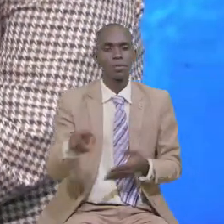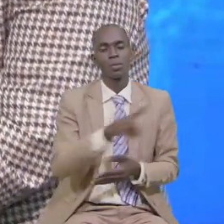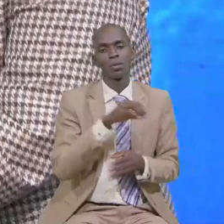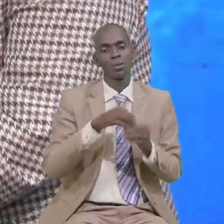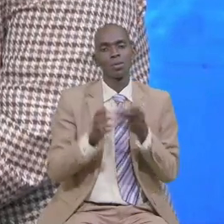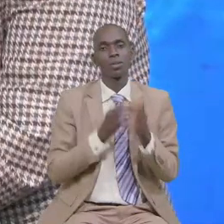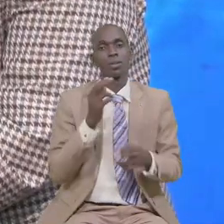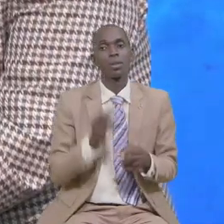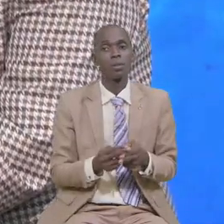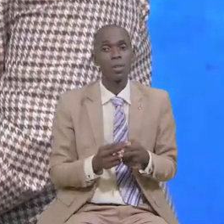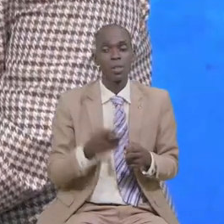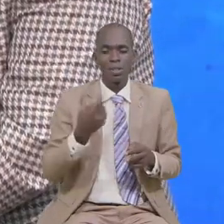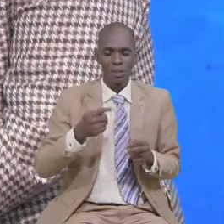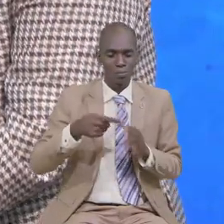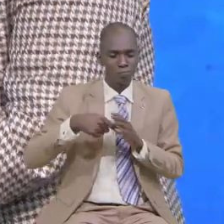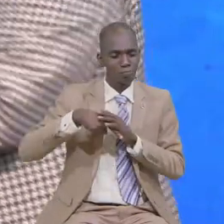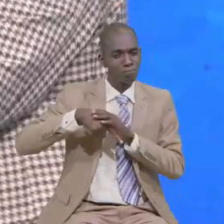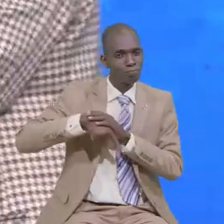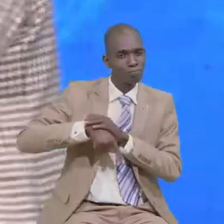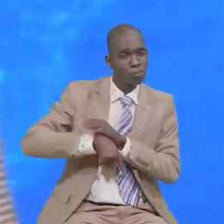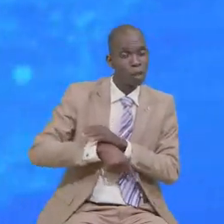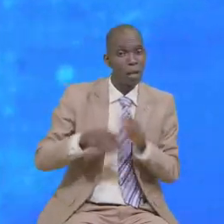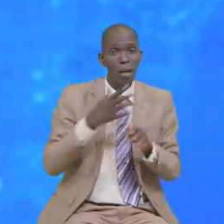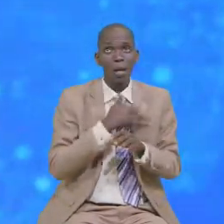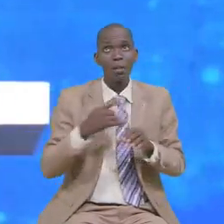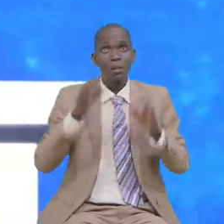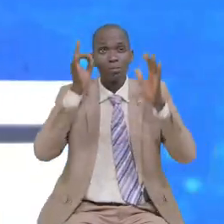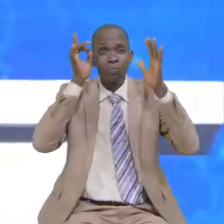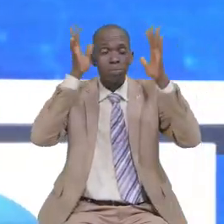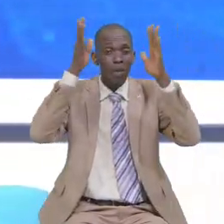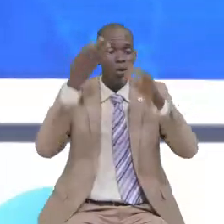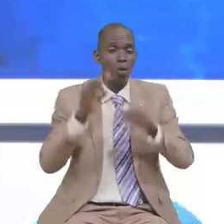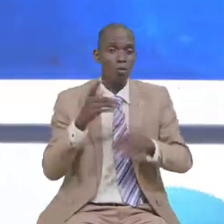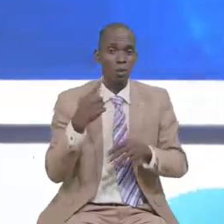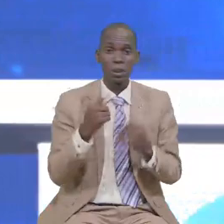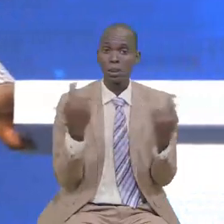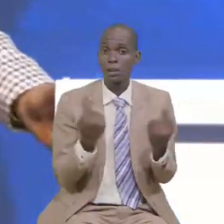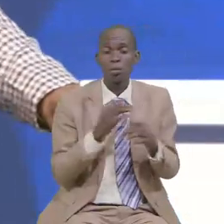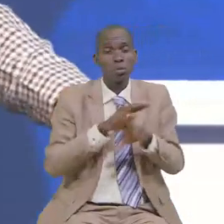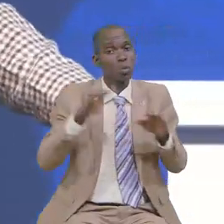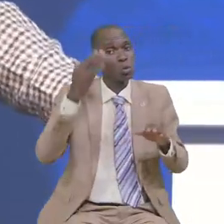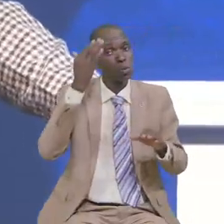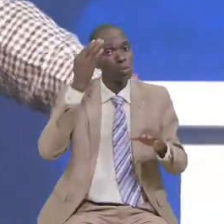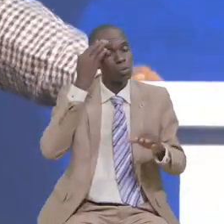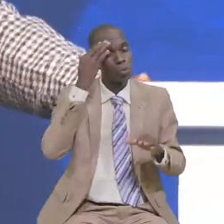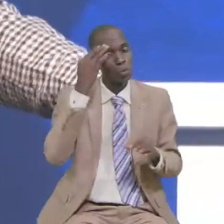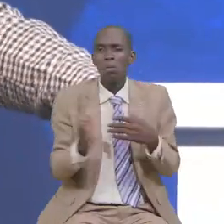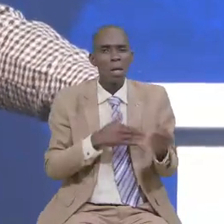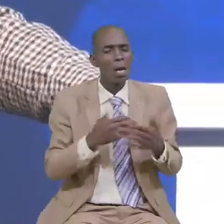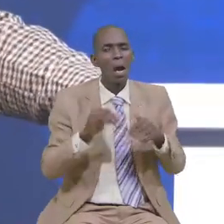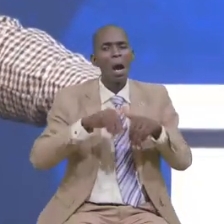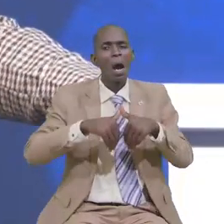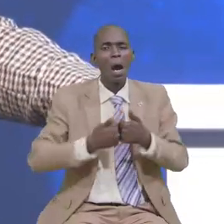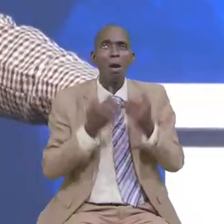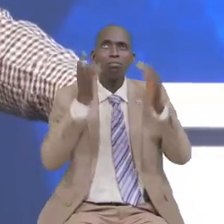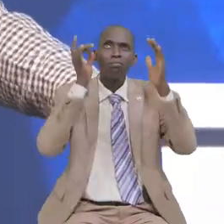The depths and the terribleness of the sin, we don't know. Oh, no matter how terrible,